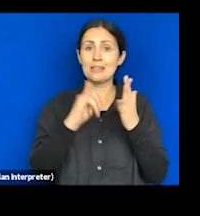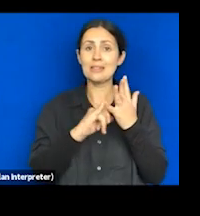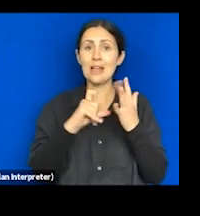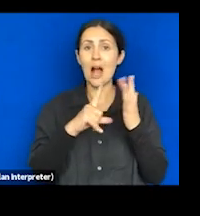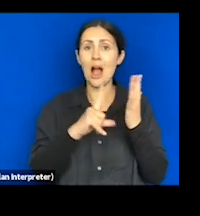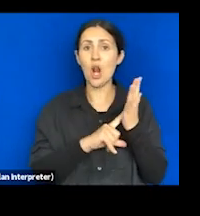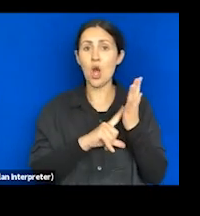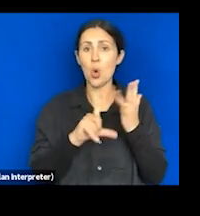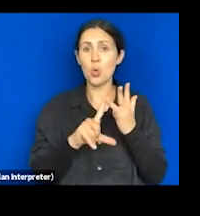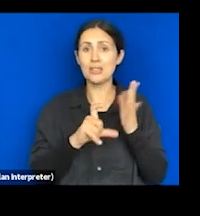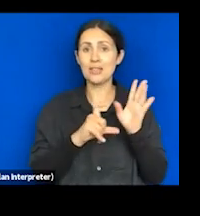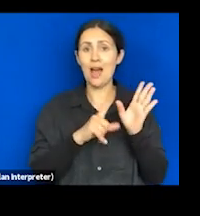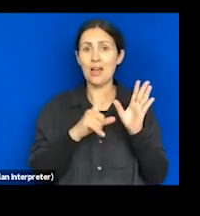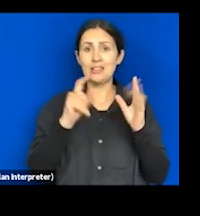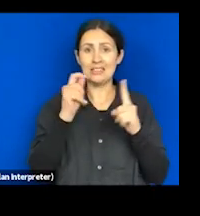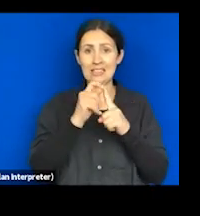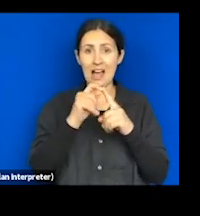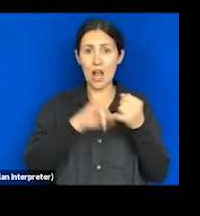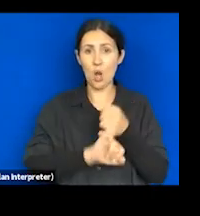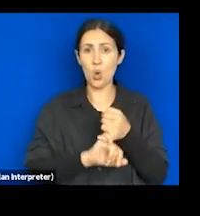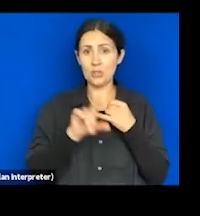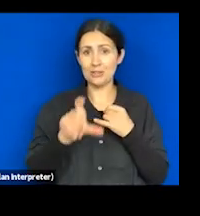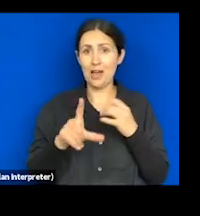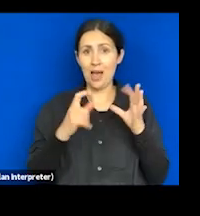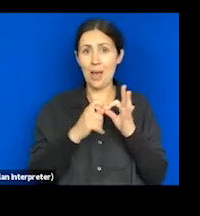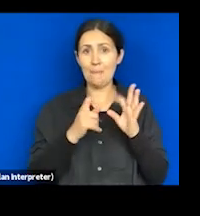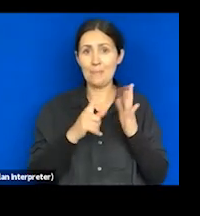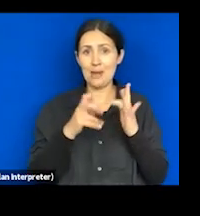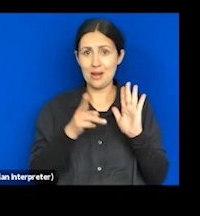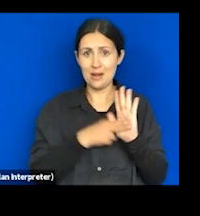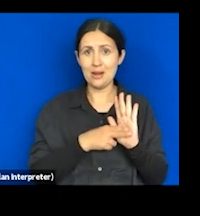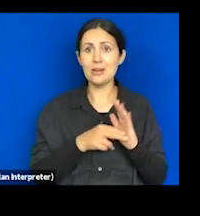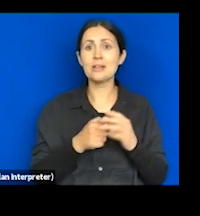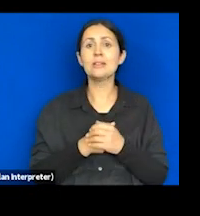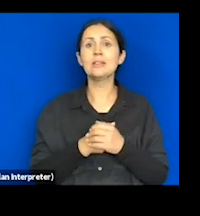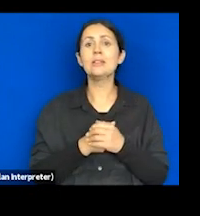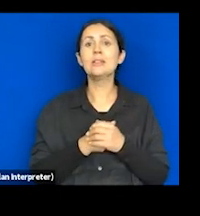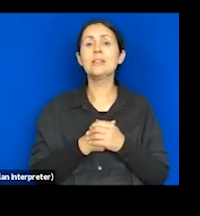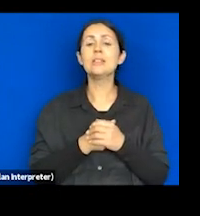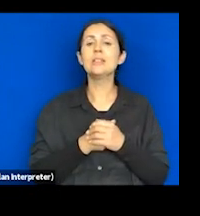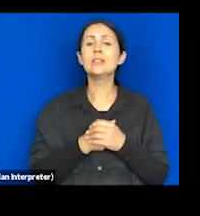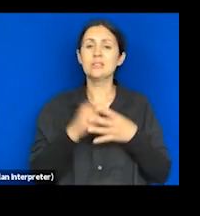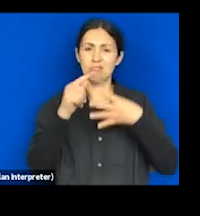to cover off the fact that there are a number of others that have really already been mentioned.